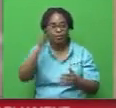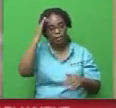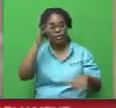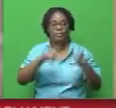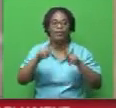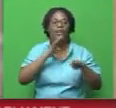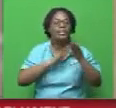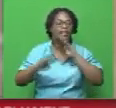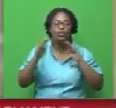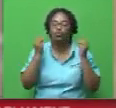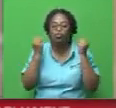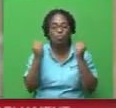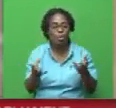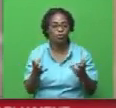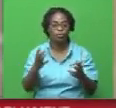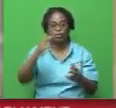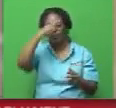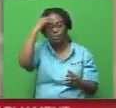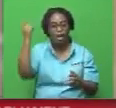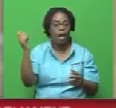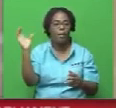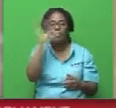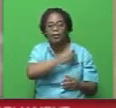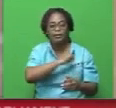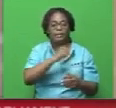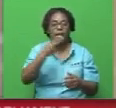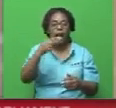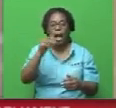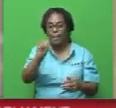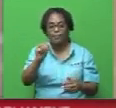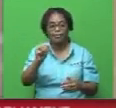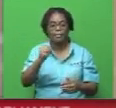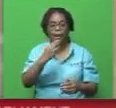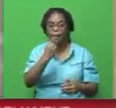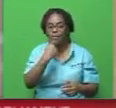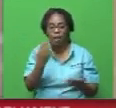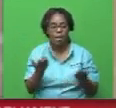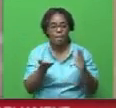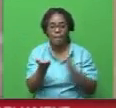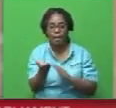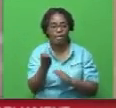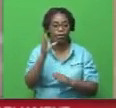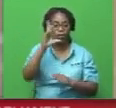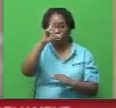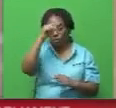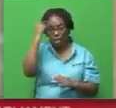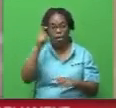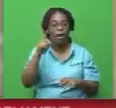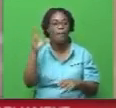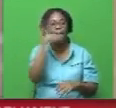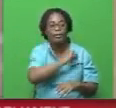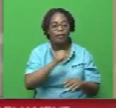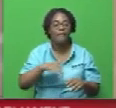because they're missing the ham and the macaroni pie. They just miss that feeling of being safe in their homes at night.